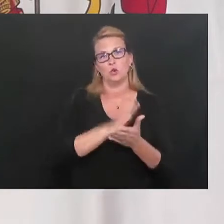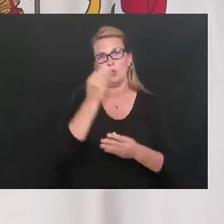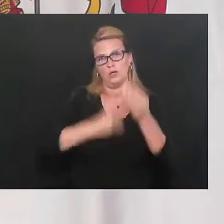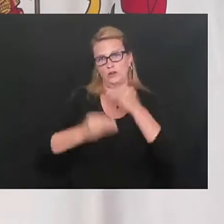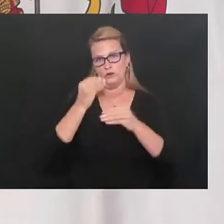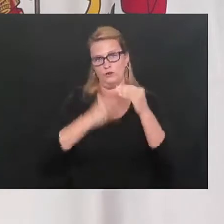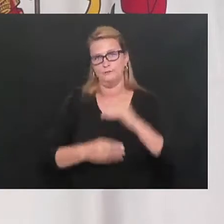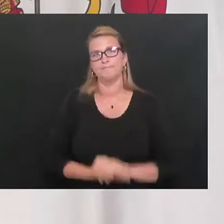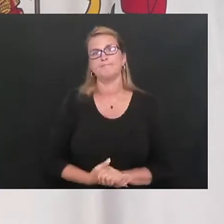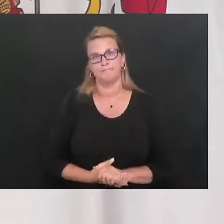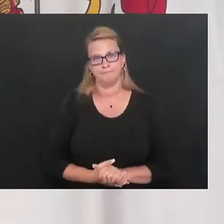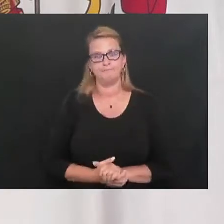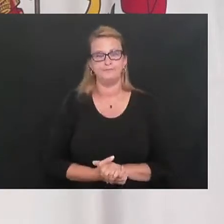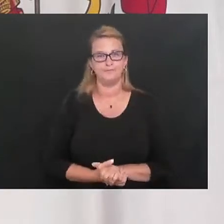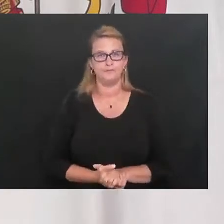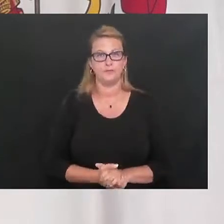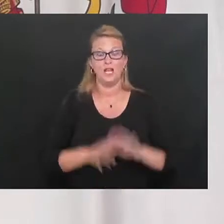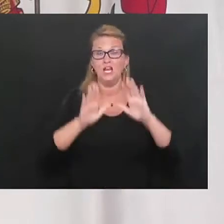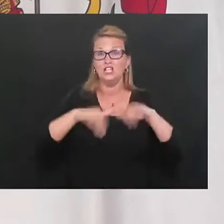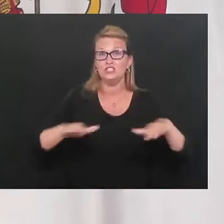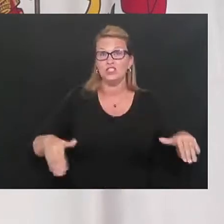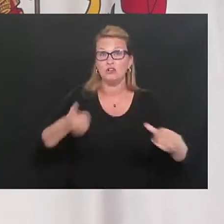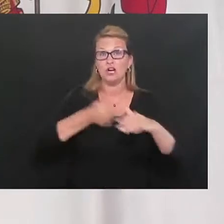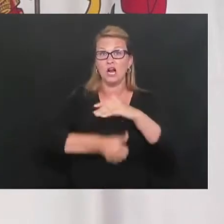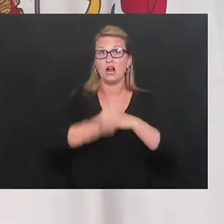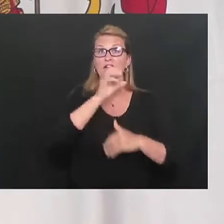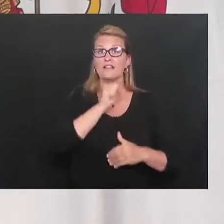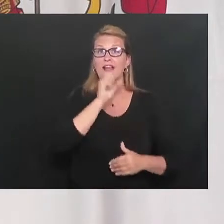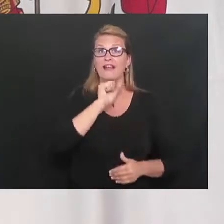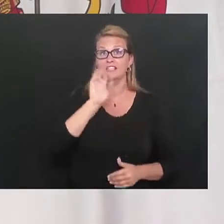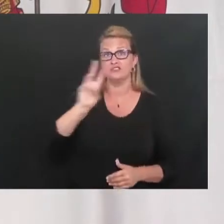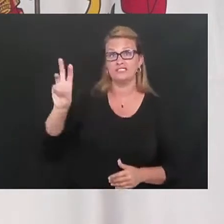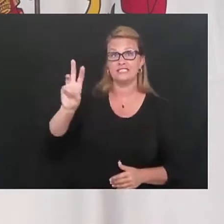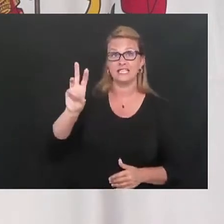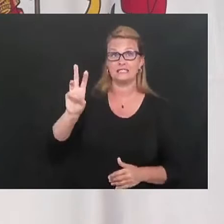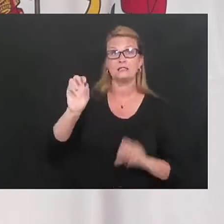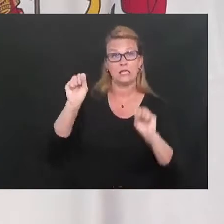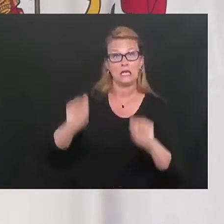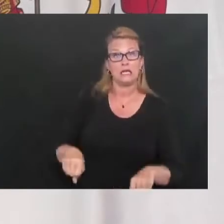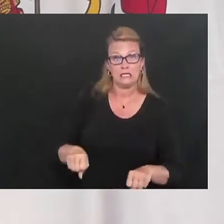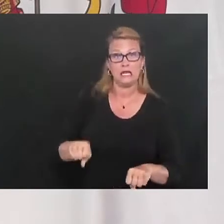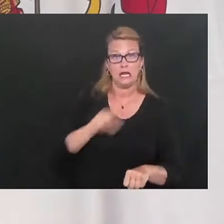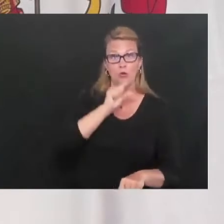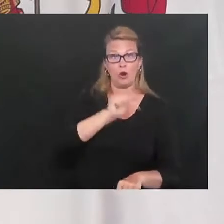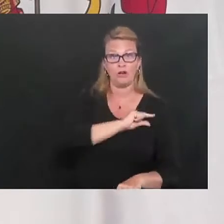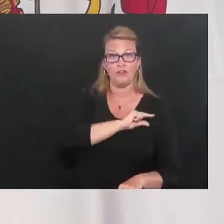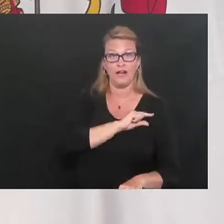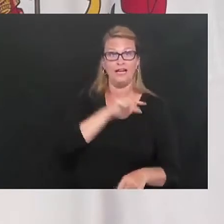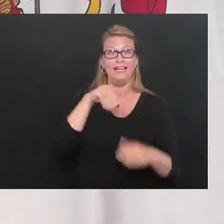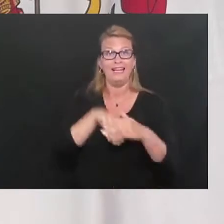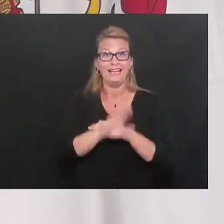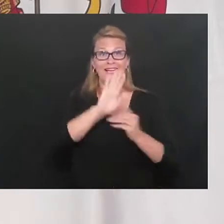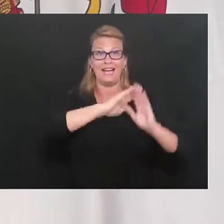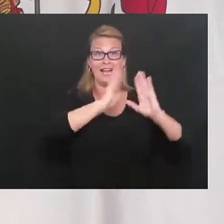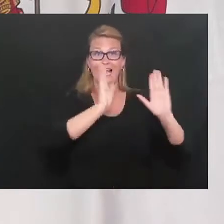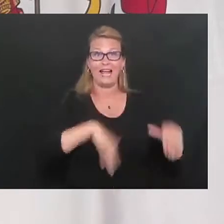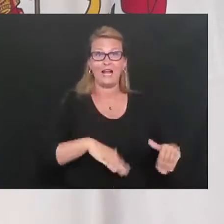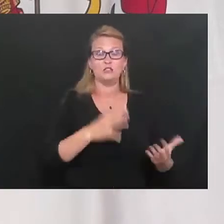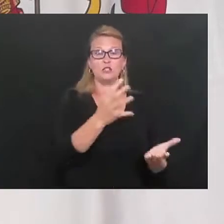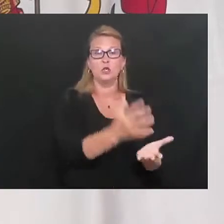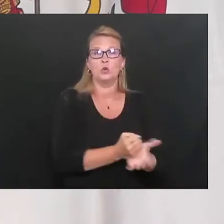meals. Children under the age of 6 are eligible if they are in a household that